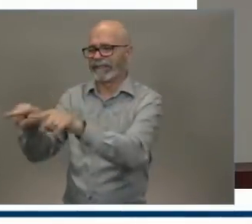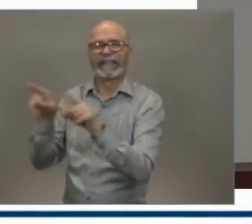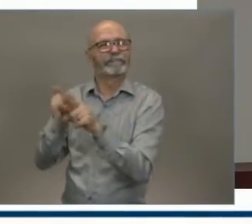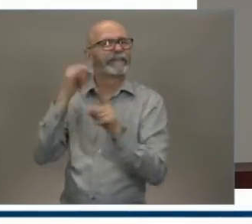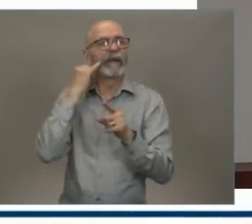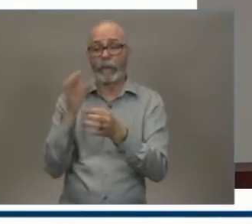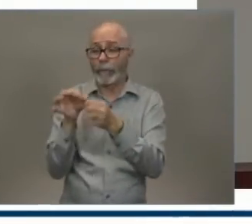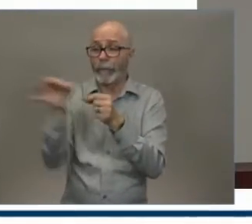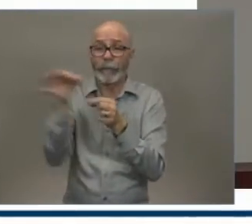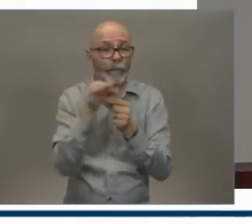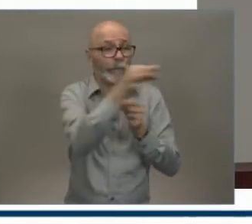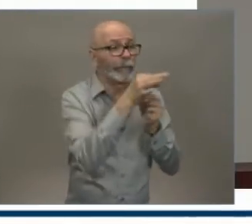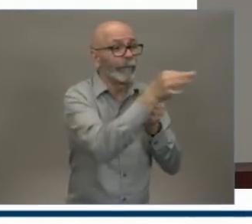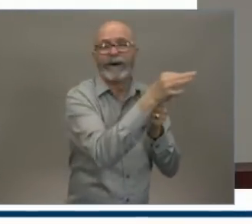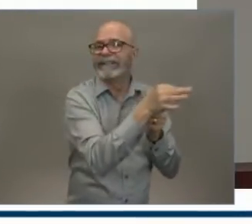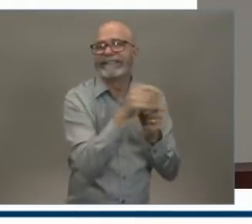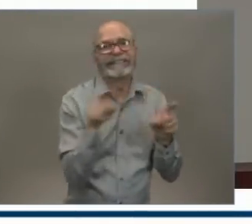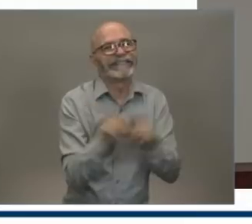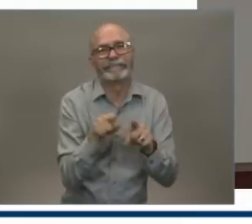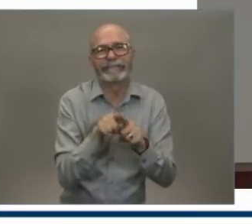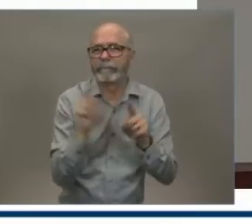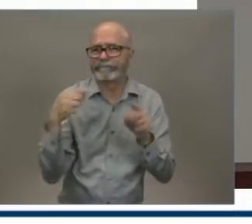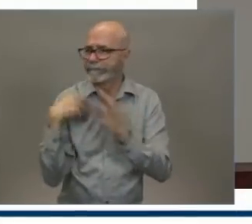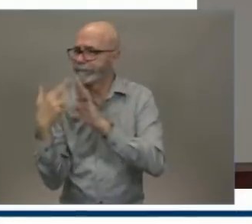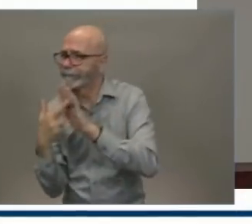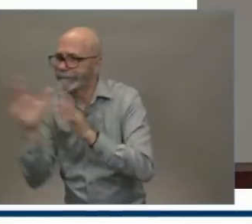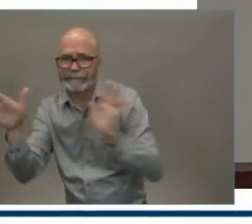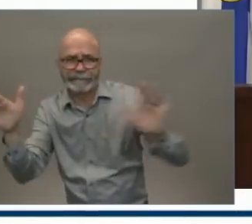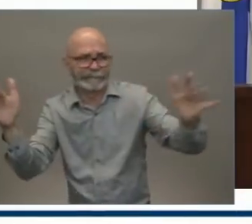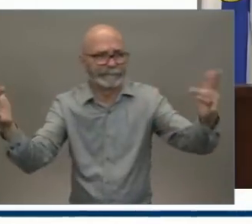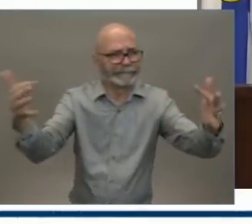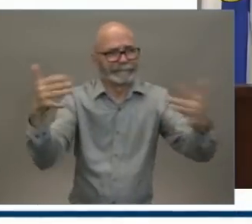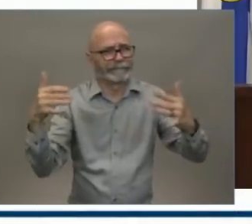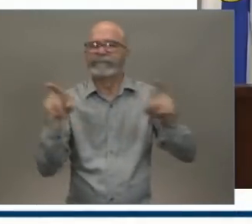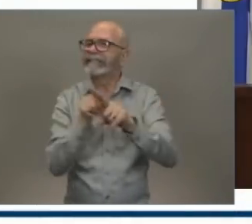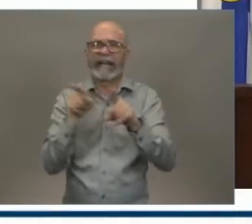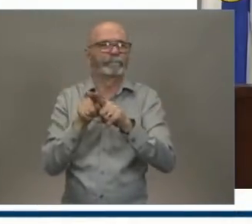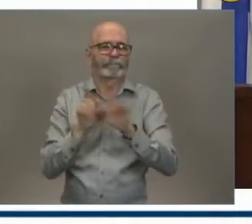and vigilant in doing what we're already doing. Next, we'll go to